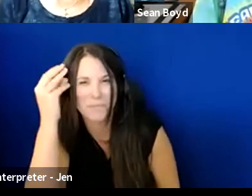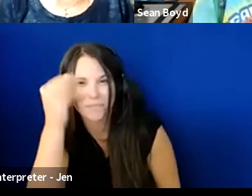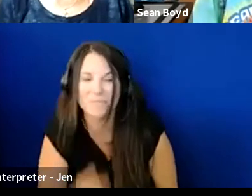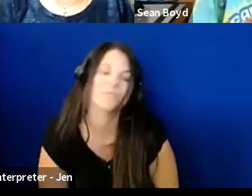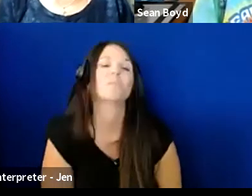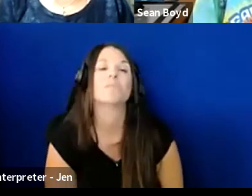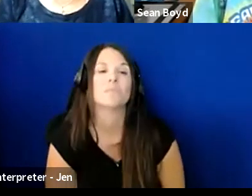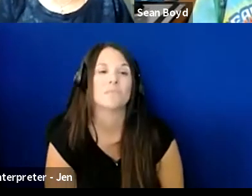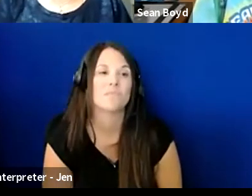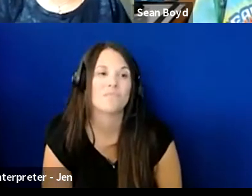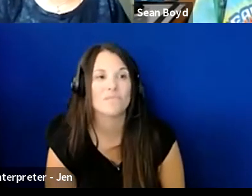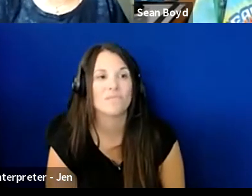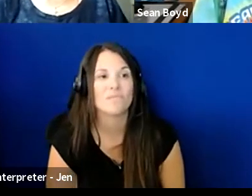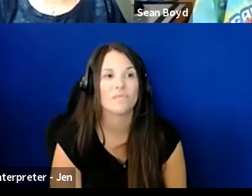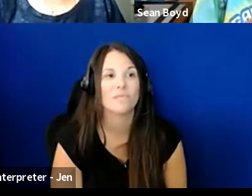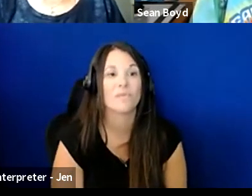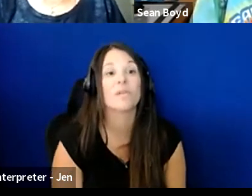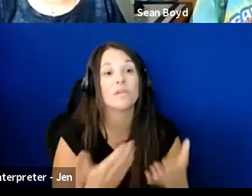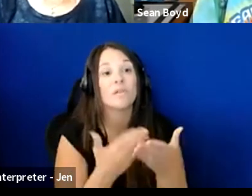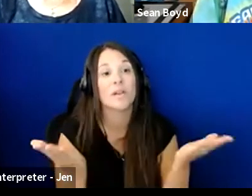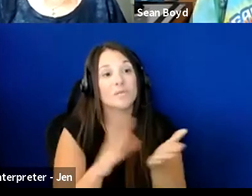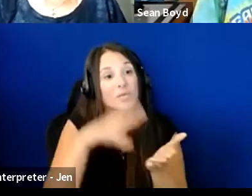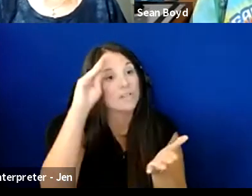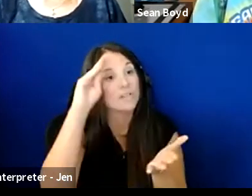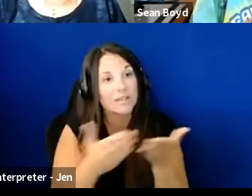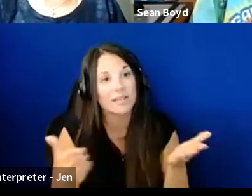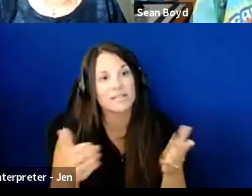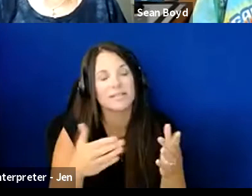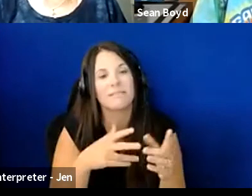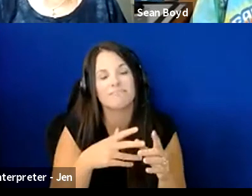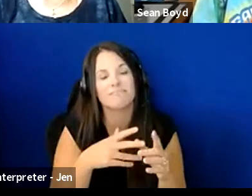things that are applicable, not just as a